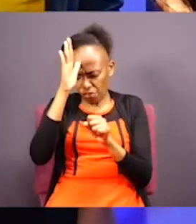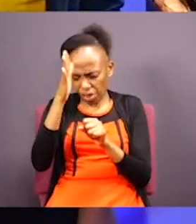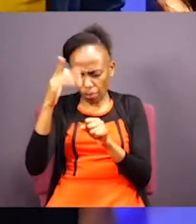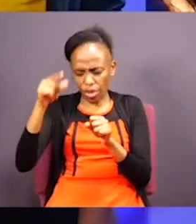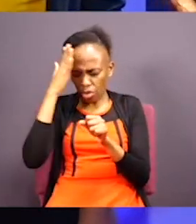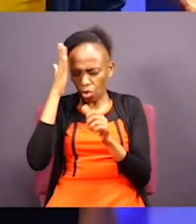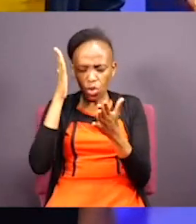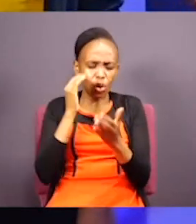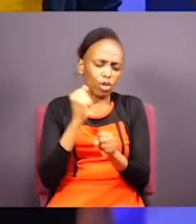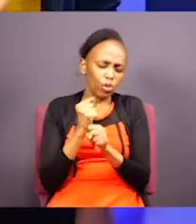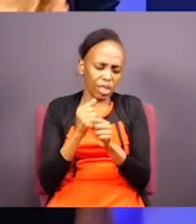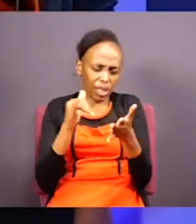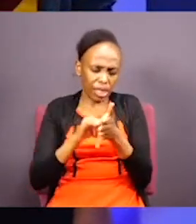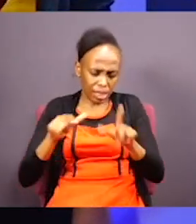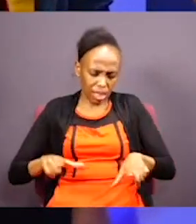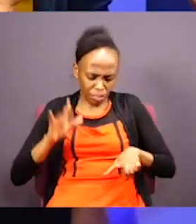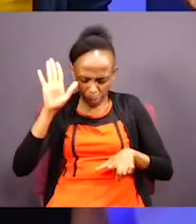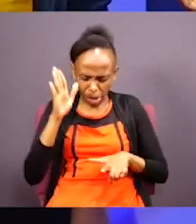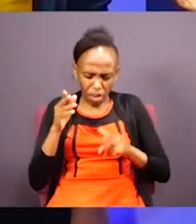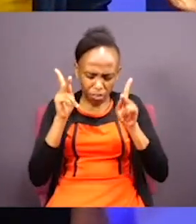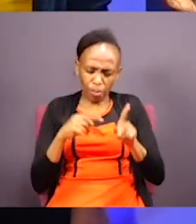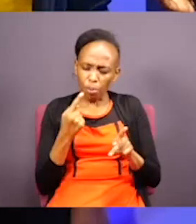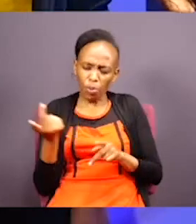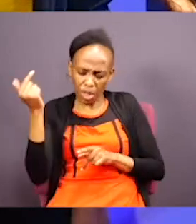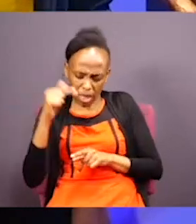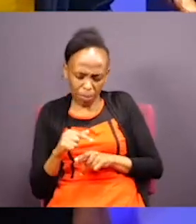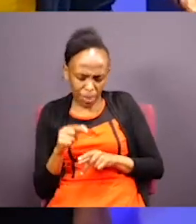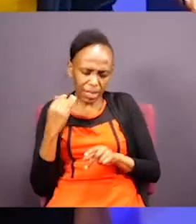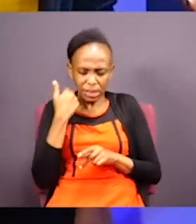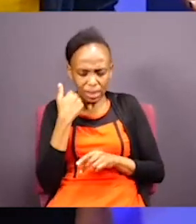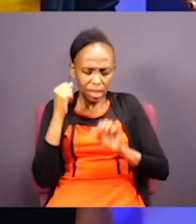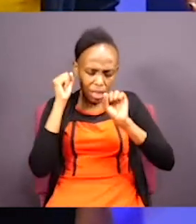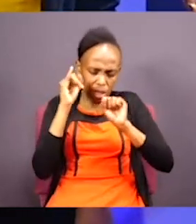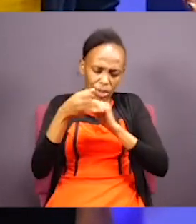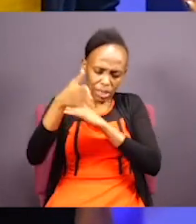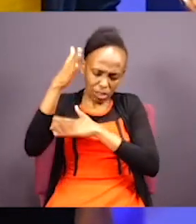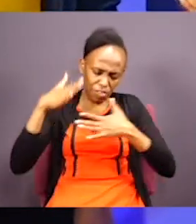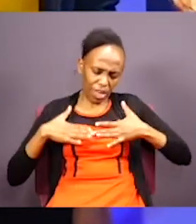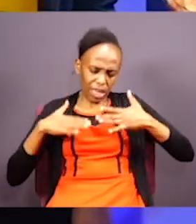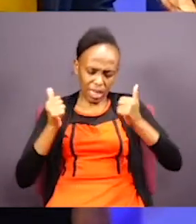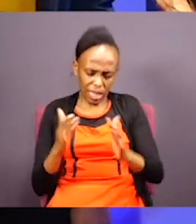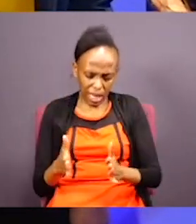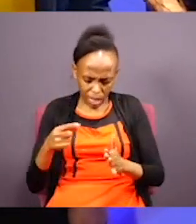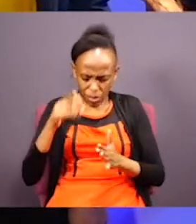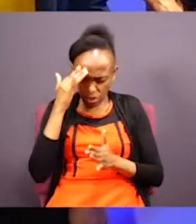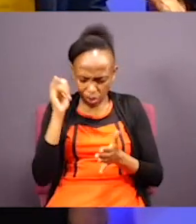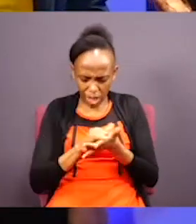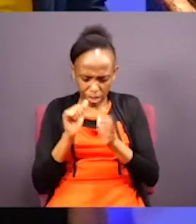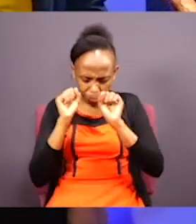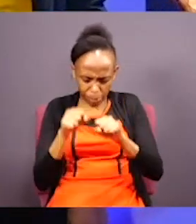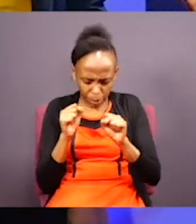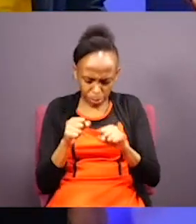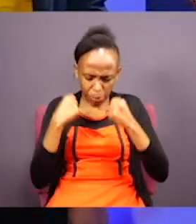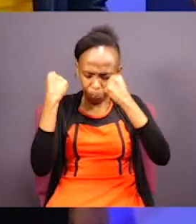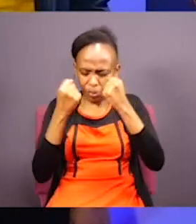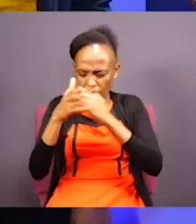it in their lives. For them that came here sick, mighty Father, you are Jehovah Rapha, and we know that you are going, mighty Father,